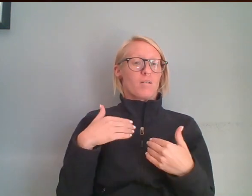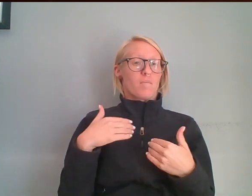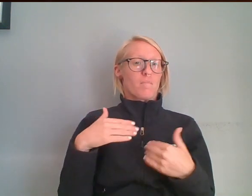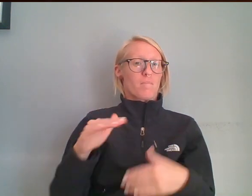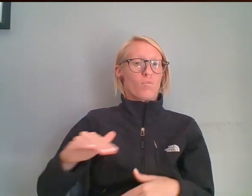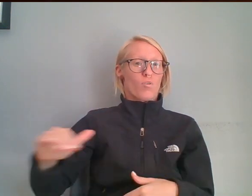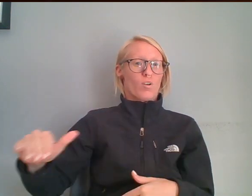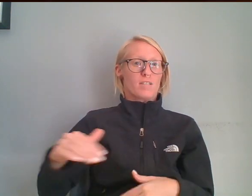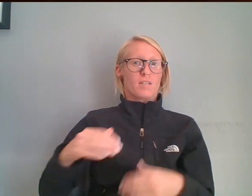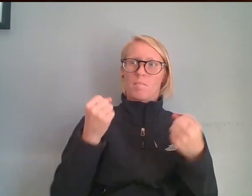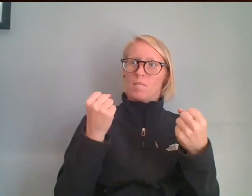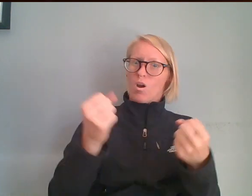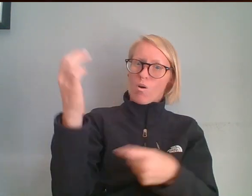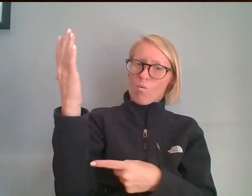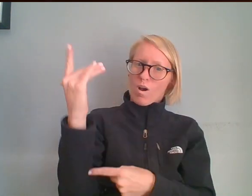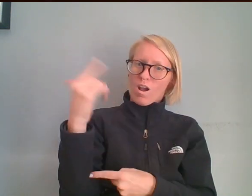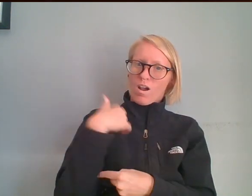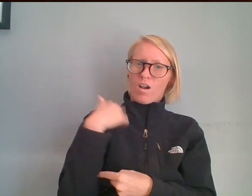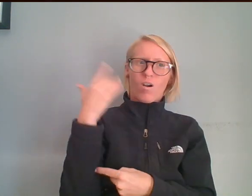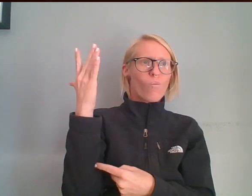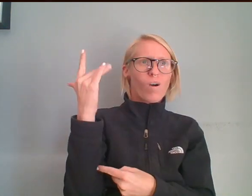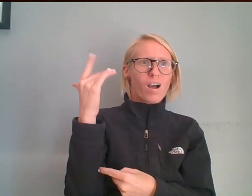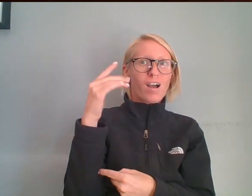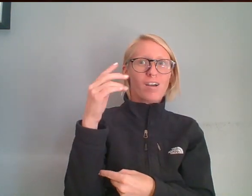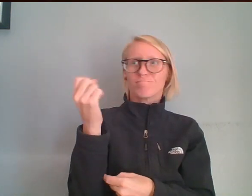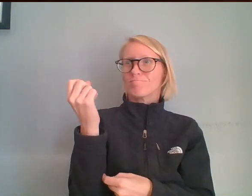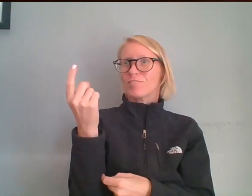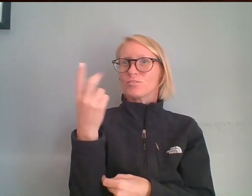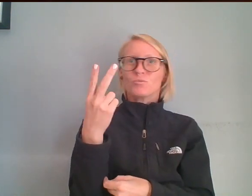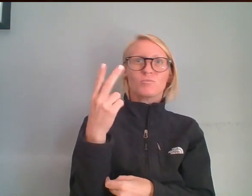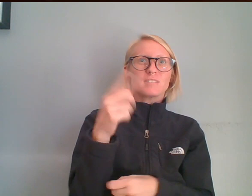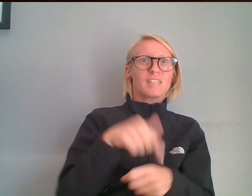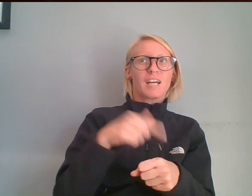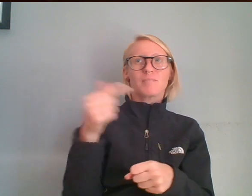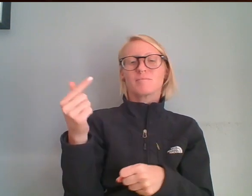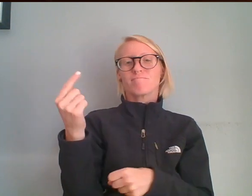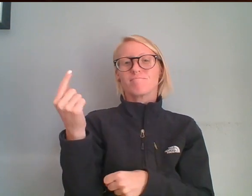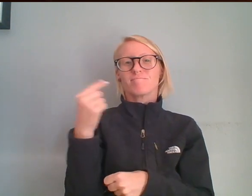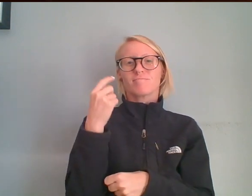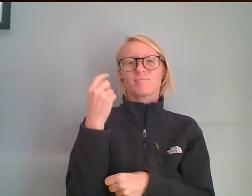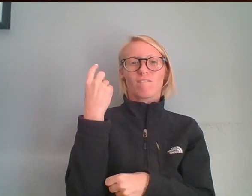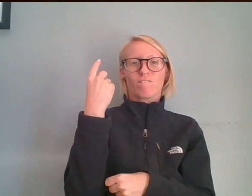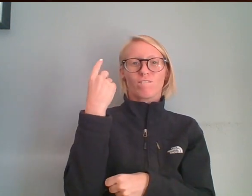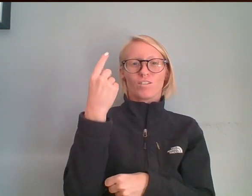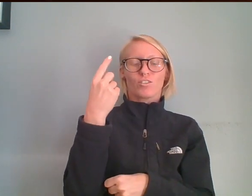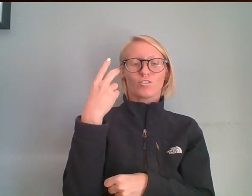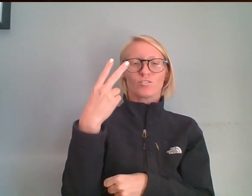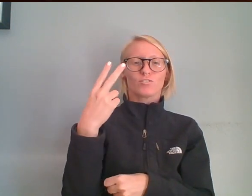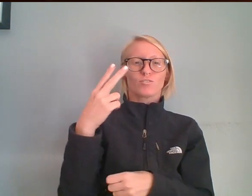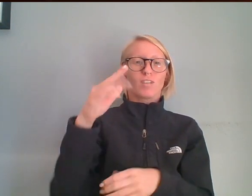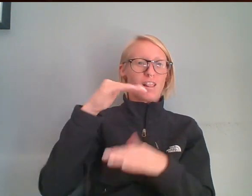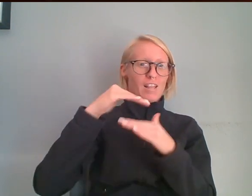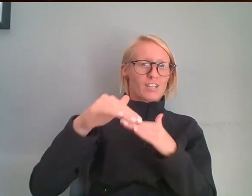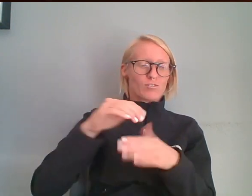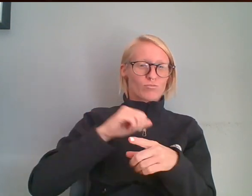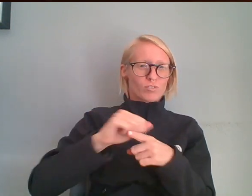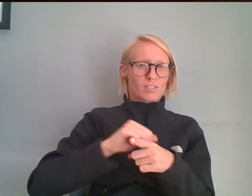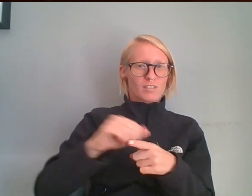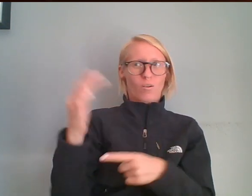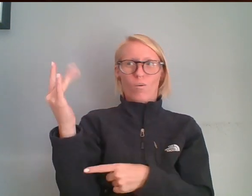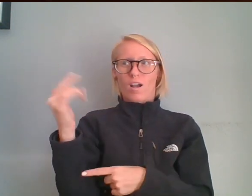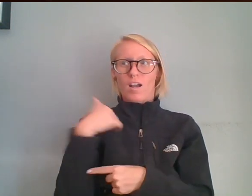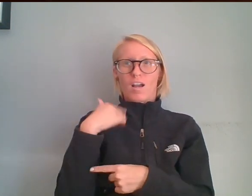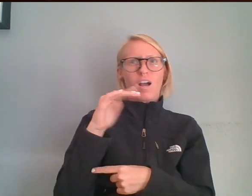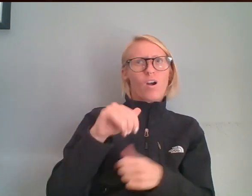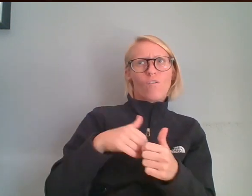of the why is great. Just ask why a couple times, and you can get through that first 2 layers of training. You know, why do you say that? How